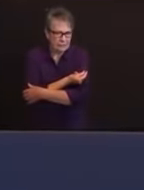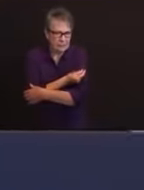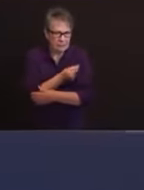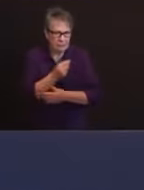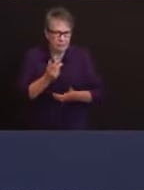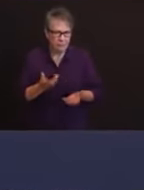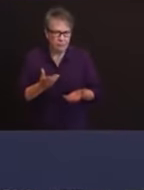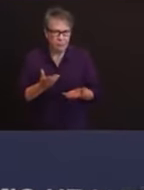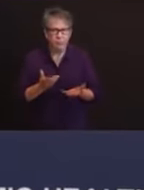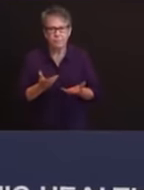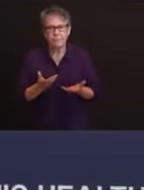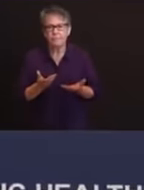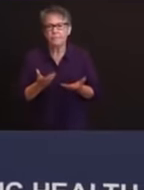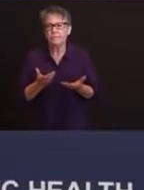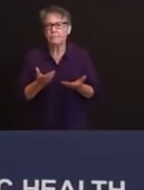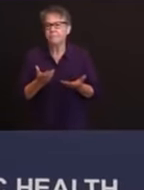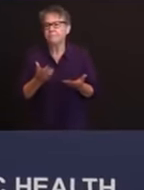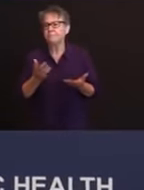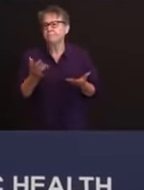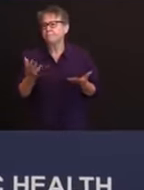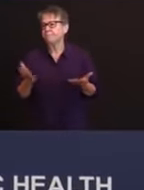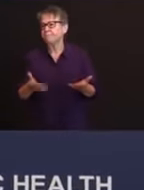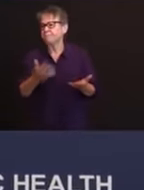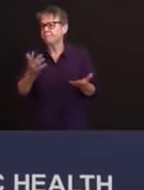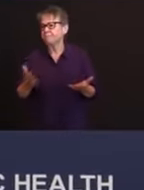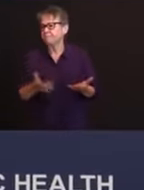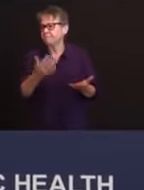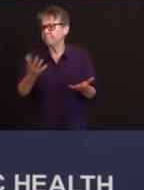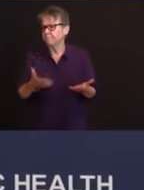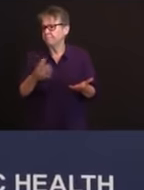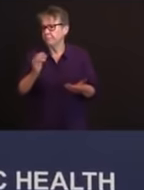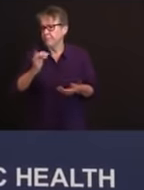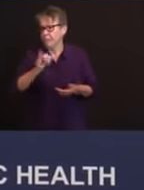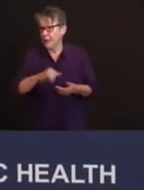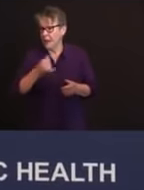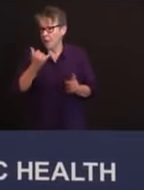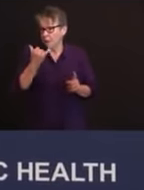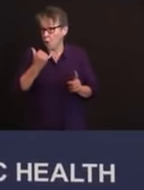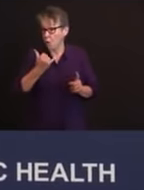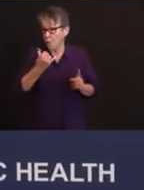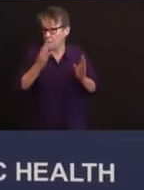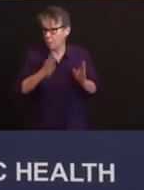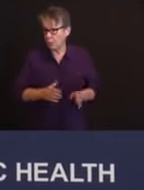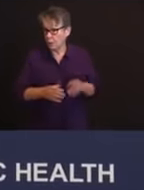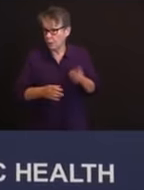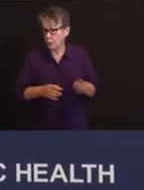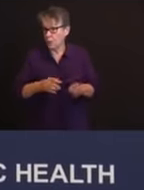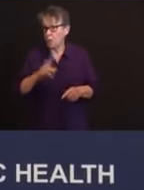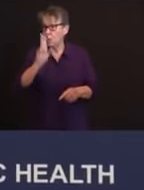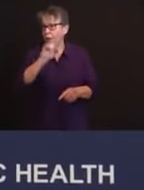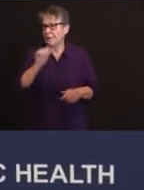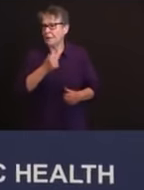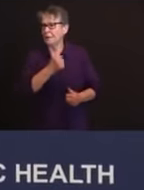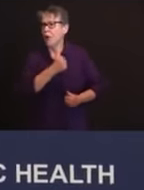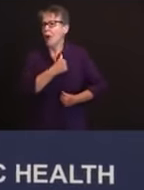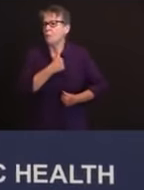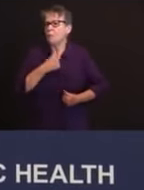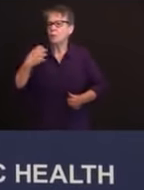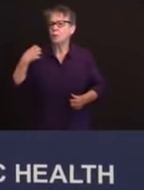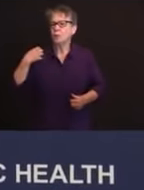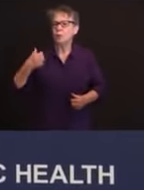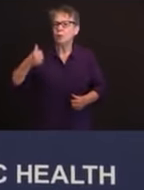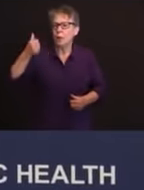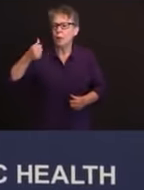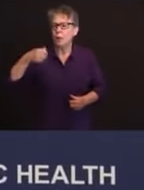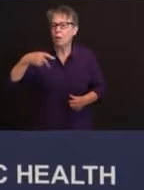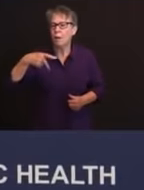Perna should be high on your list. Yeah. 4-star, full general, U.S. Army, right, Pat? Literally,